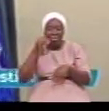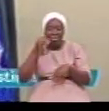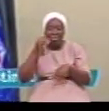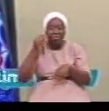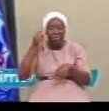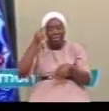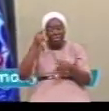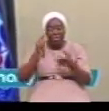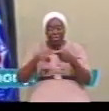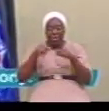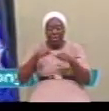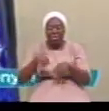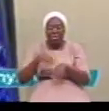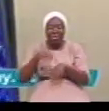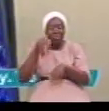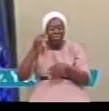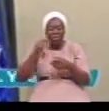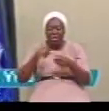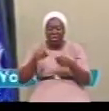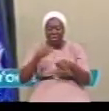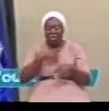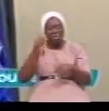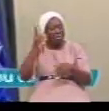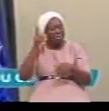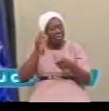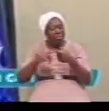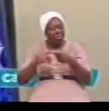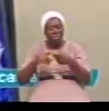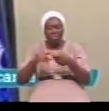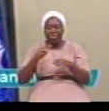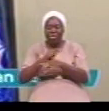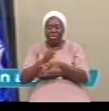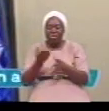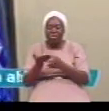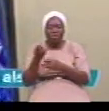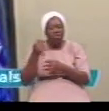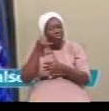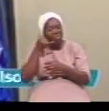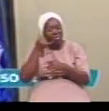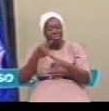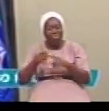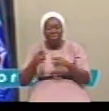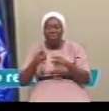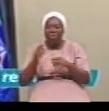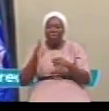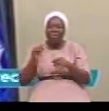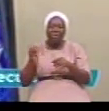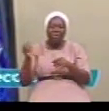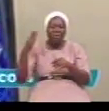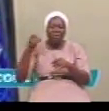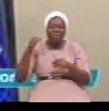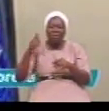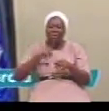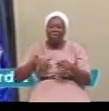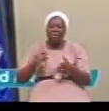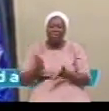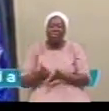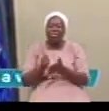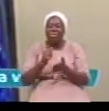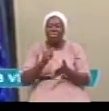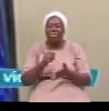to listen the message through the phone. But as God will have it, the Lord directed me to go to